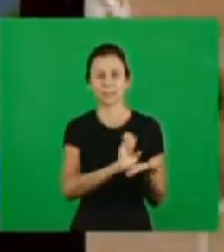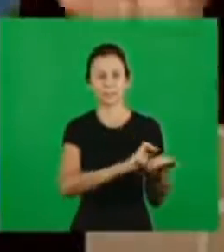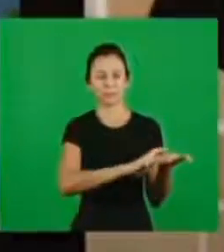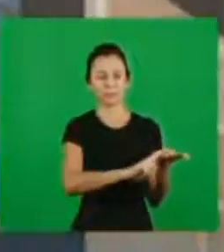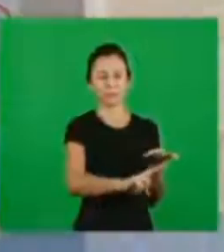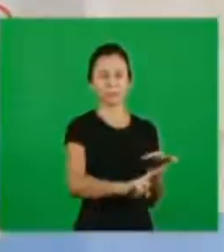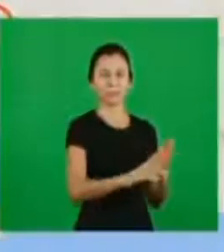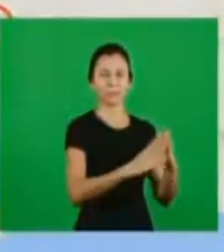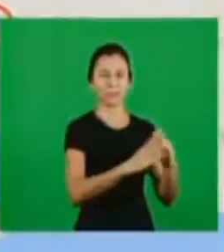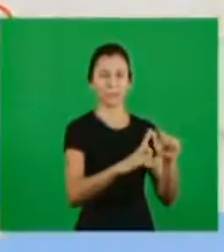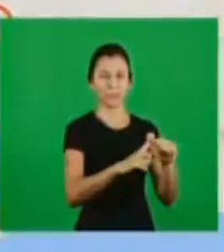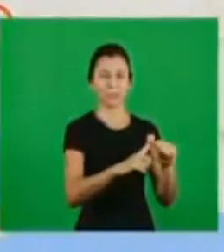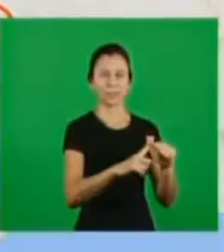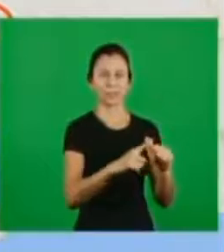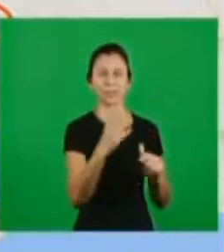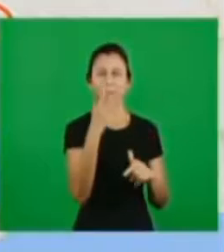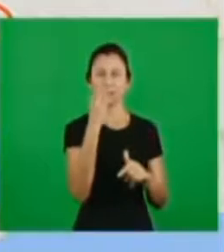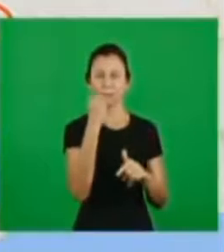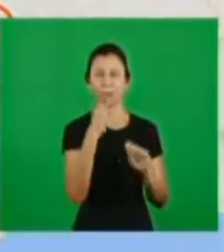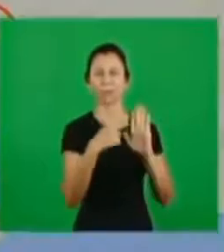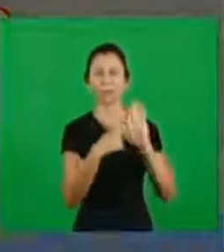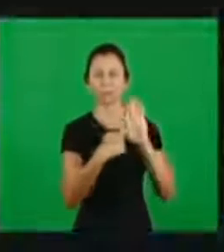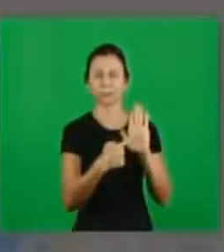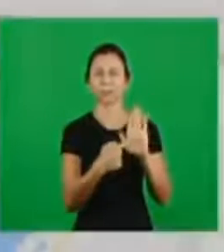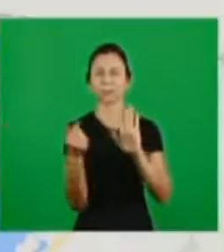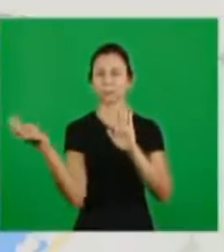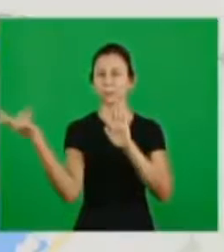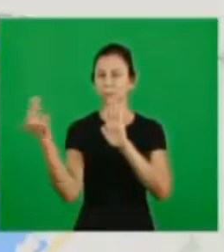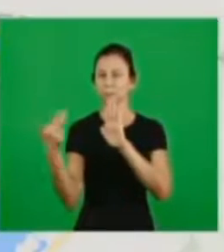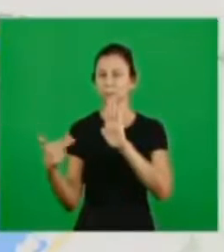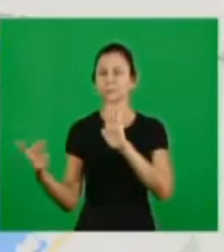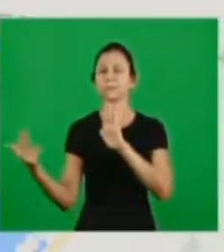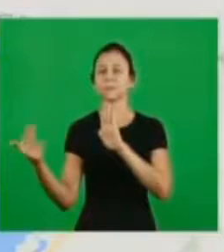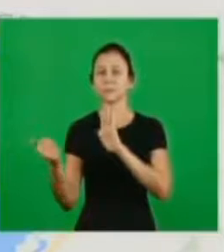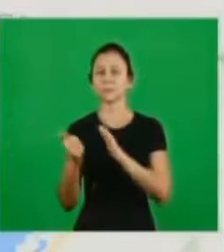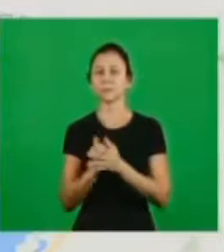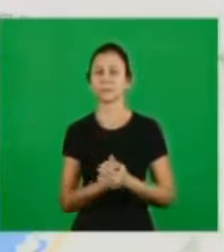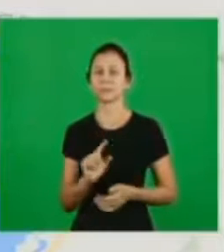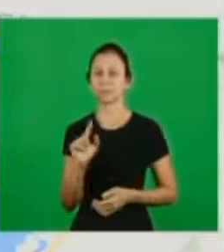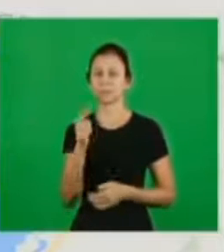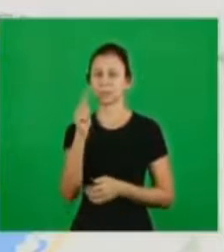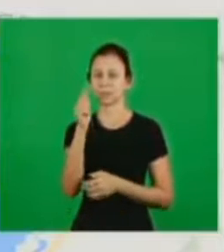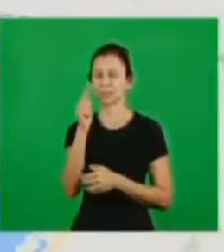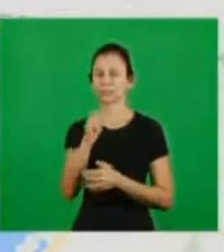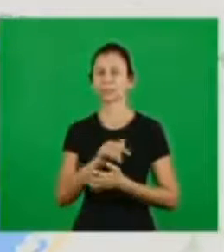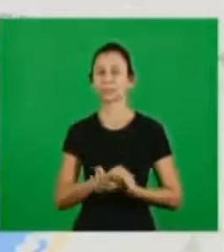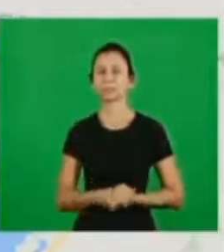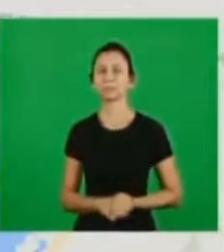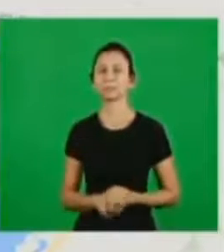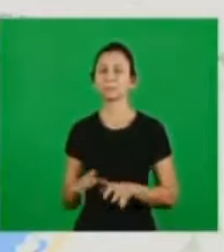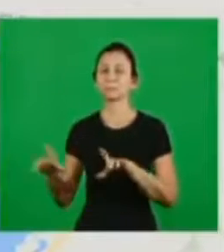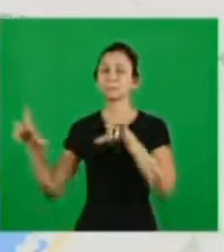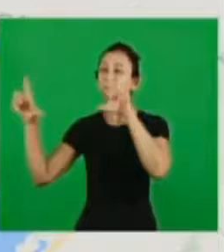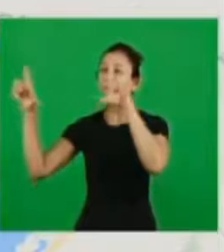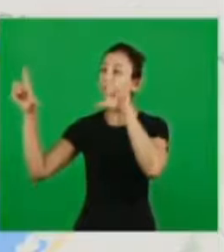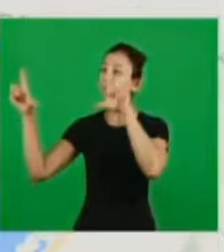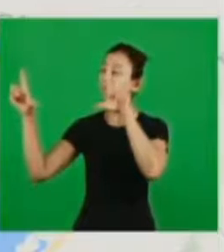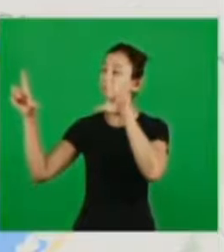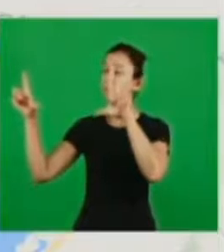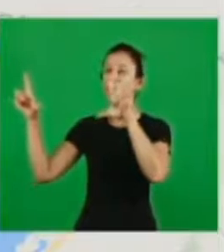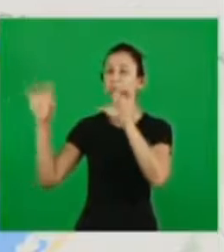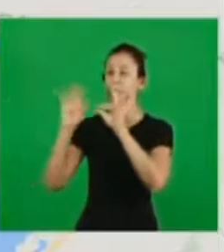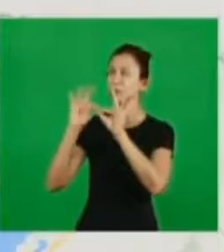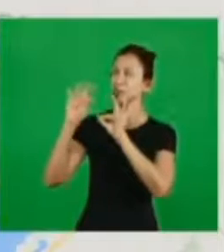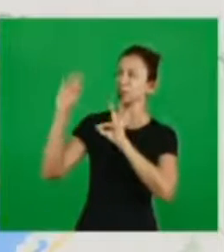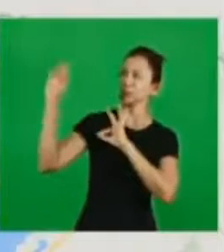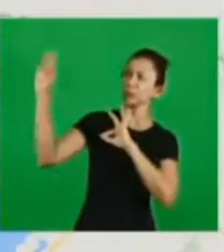have already shown a couple of pictures and a couple of slides about the geographic position. So here is